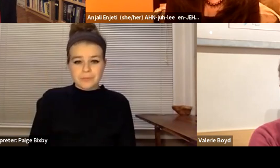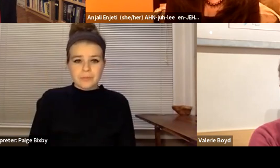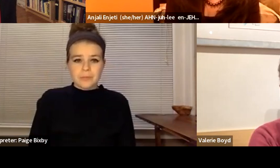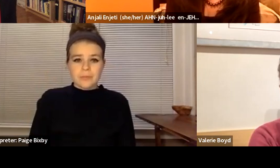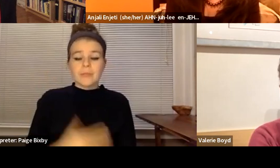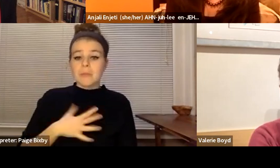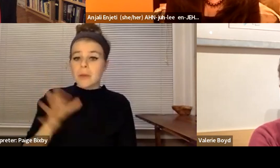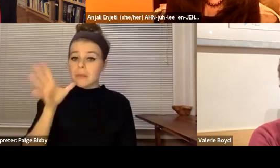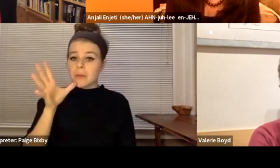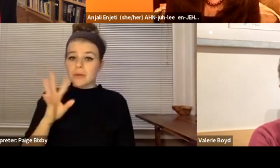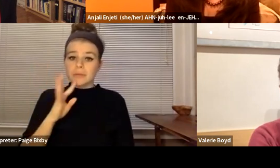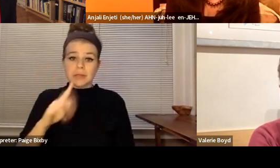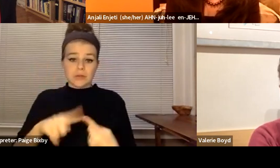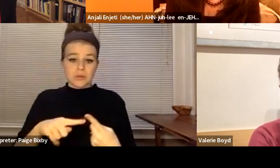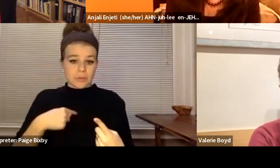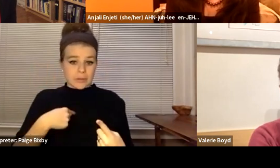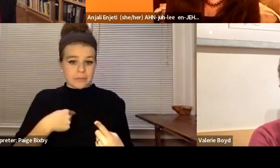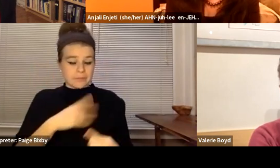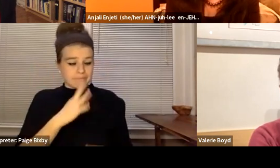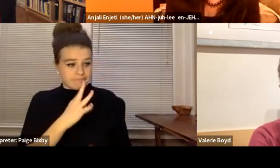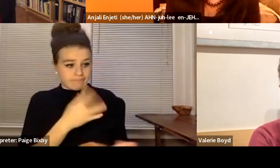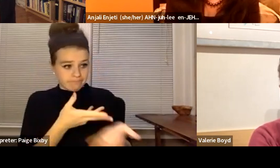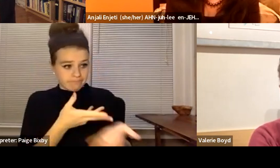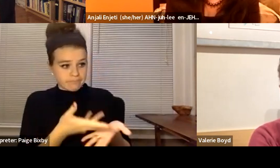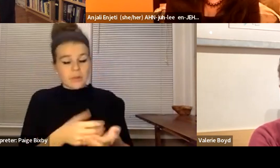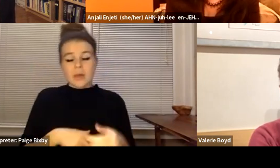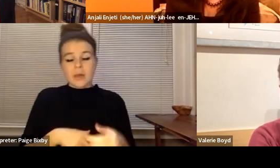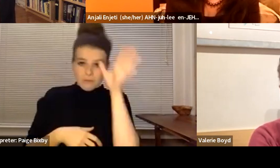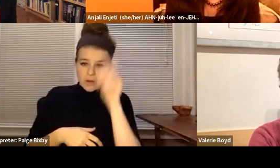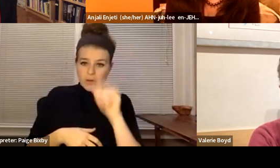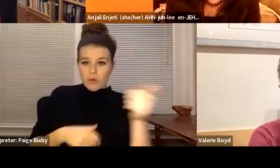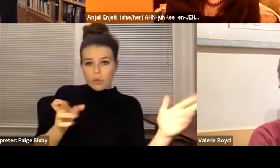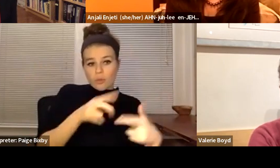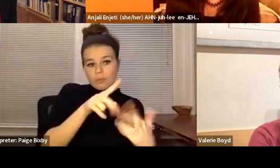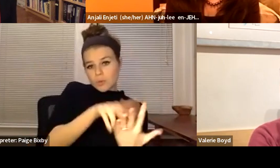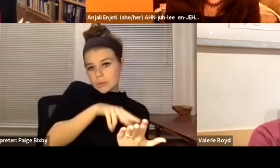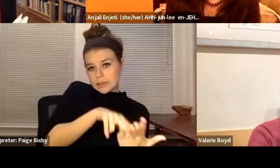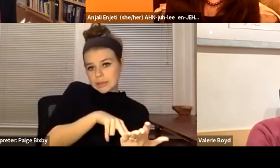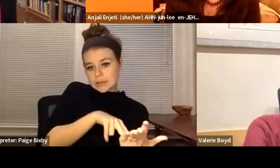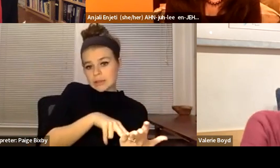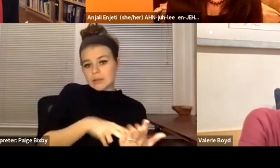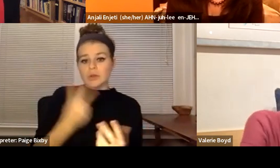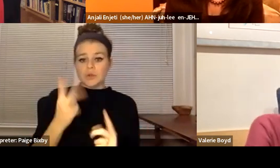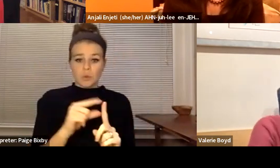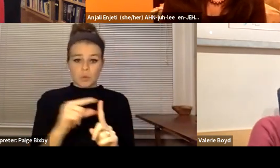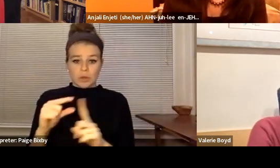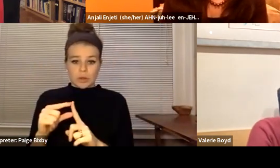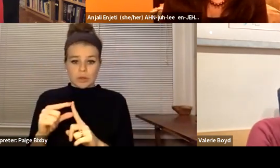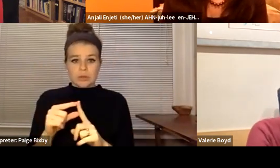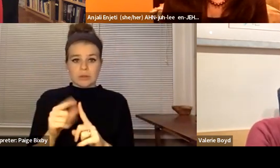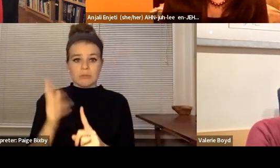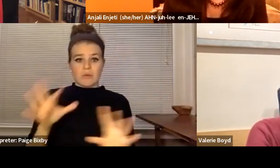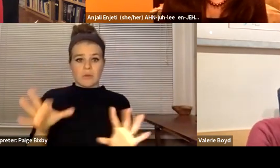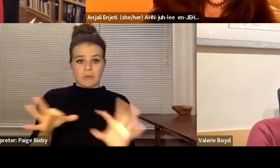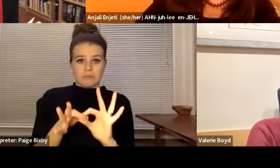My mother speaks to me in Gujarati, my father in the other room reading. These two words were once linked by a hyphen.